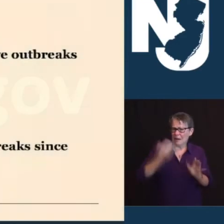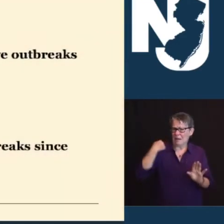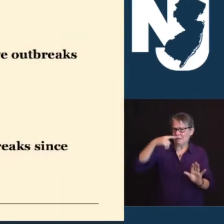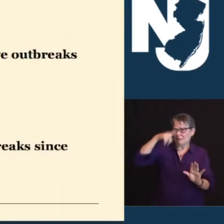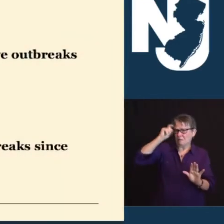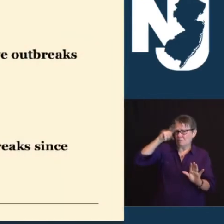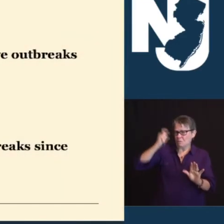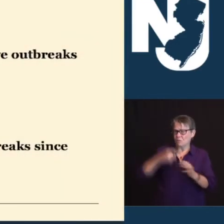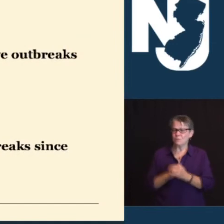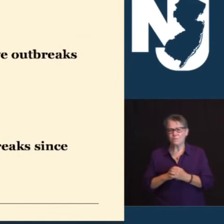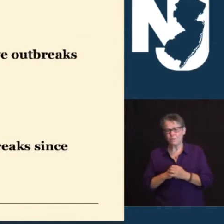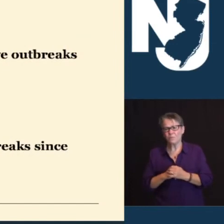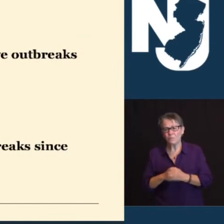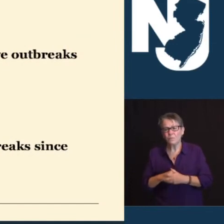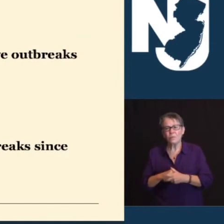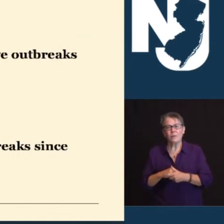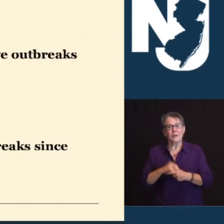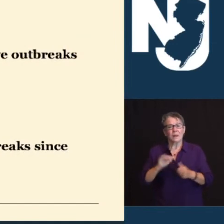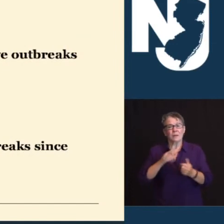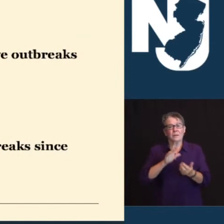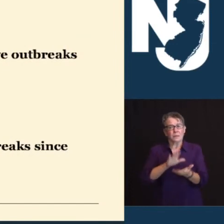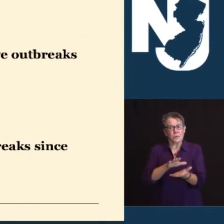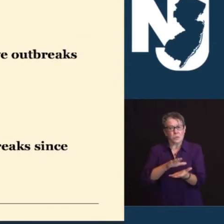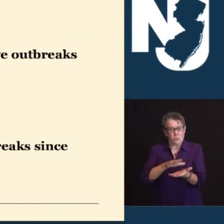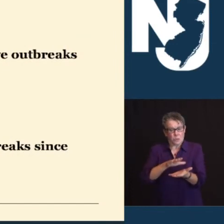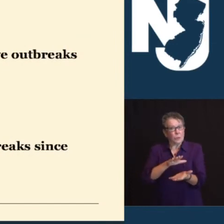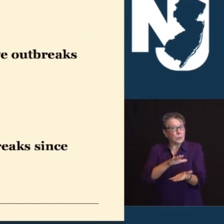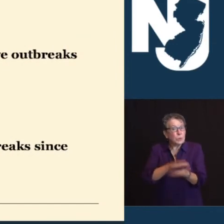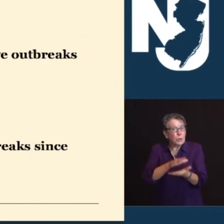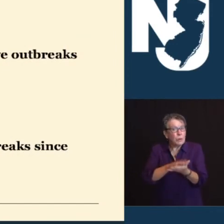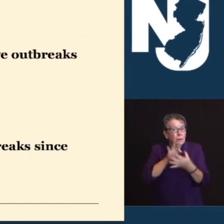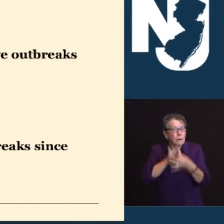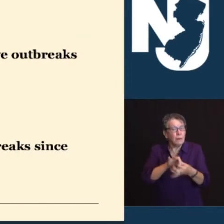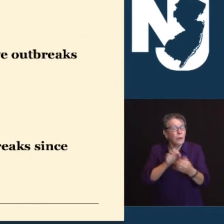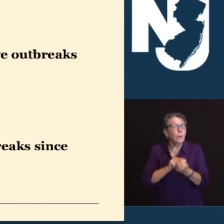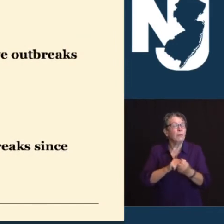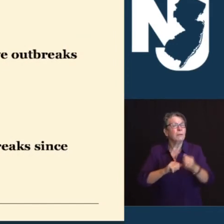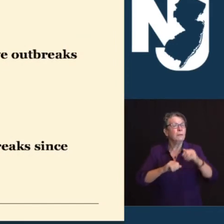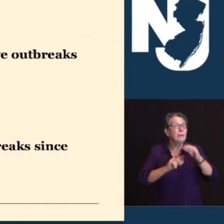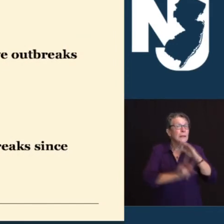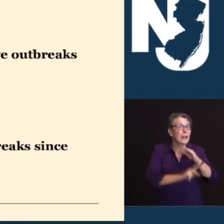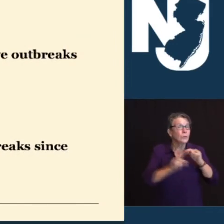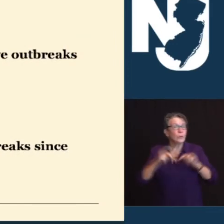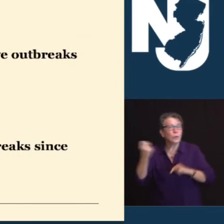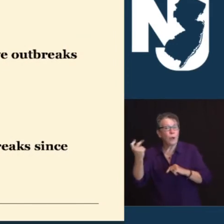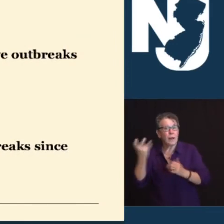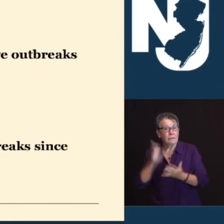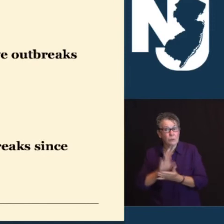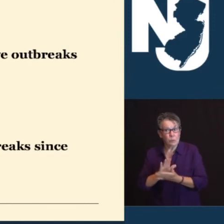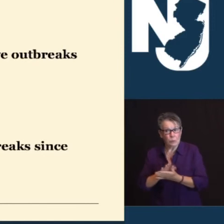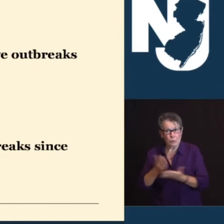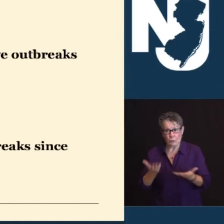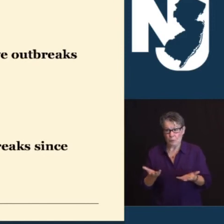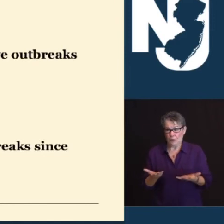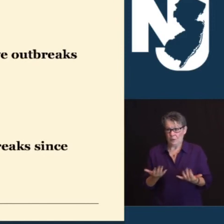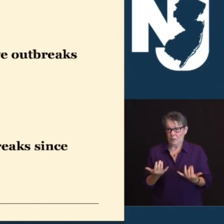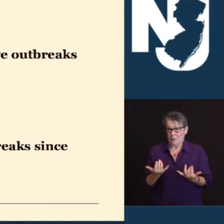the past week, there's been a total of 5 new in-school outbreaks that were confirmed. That led